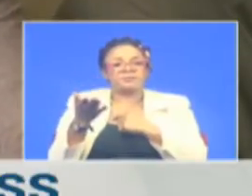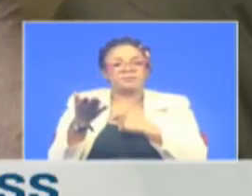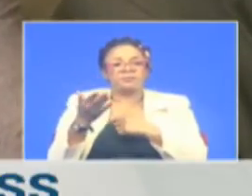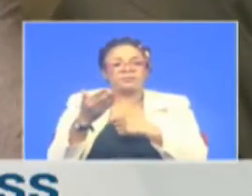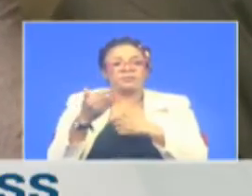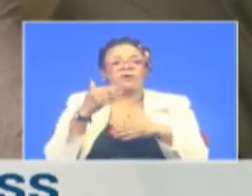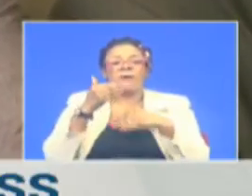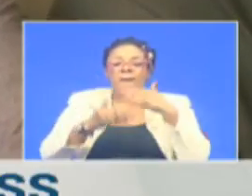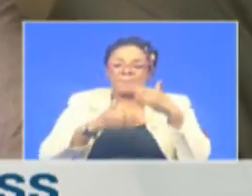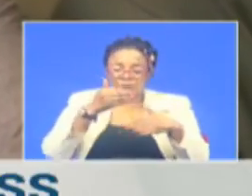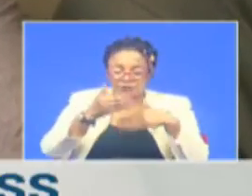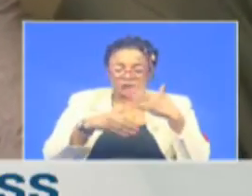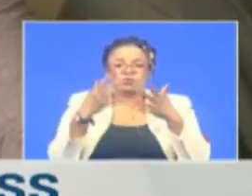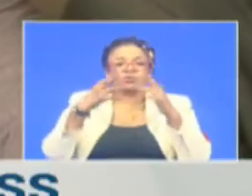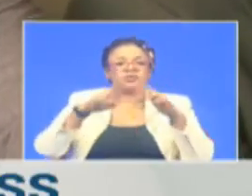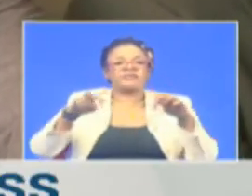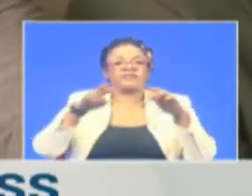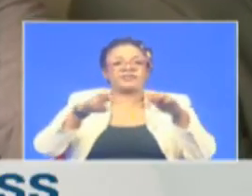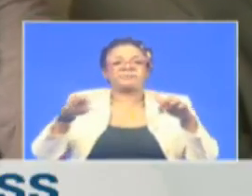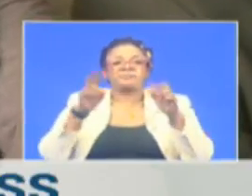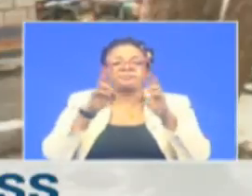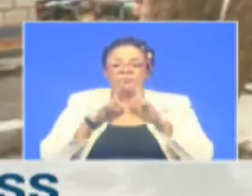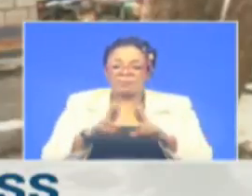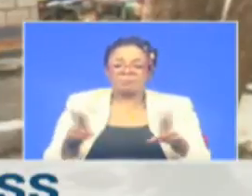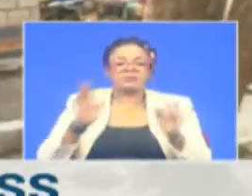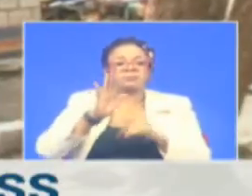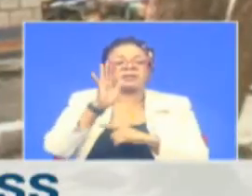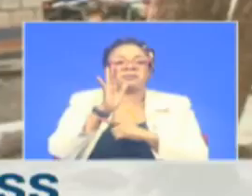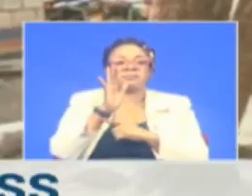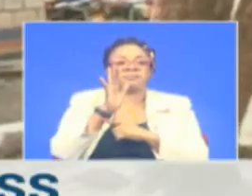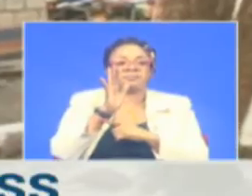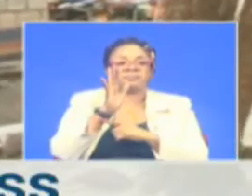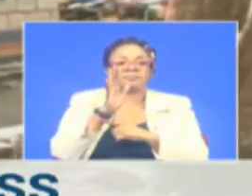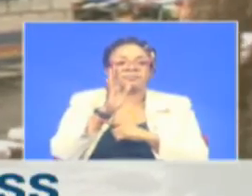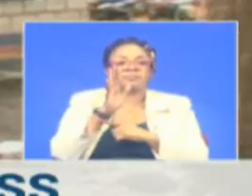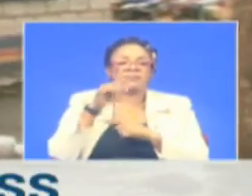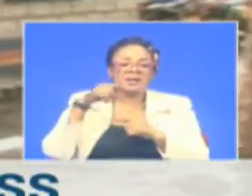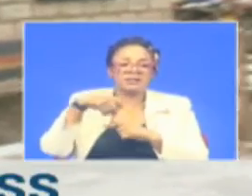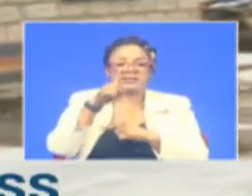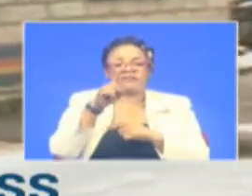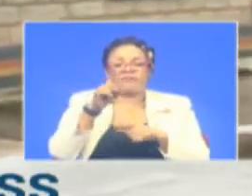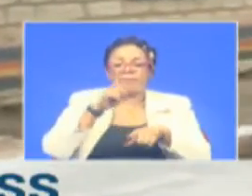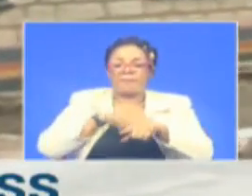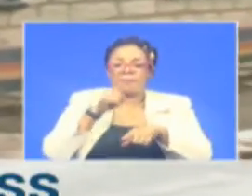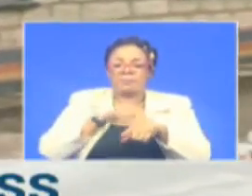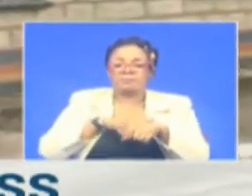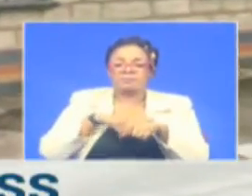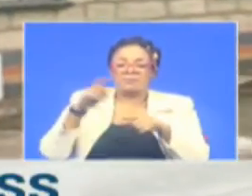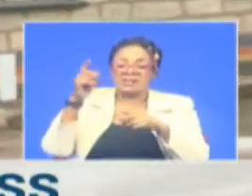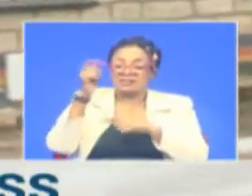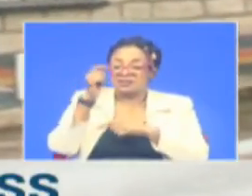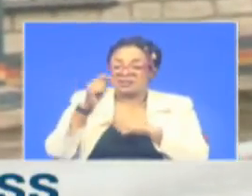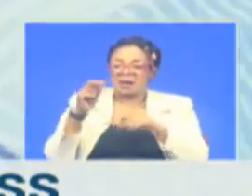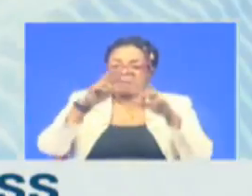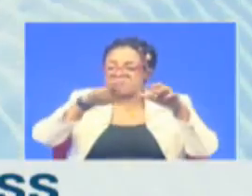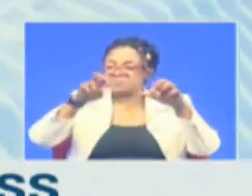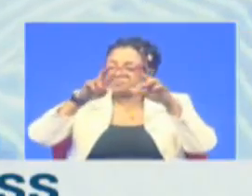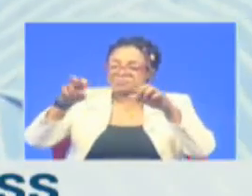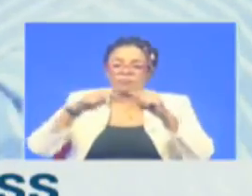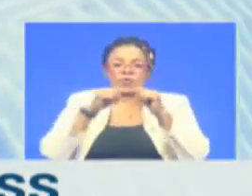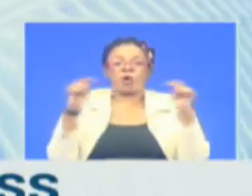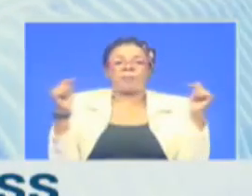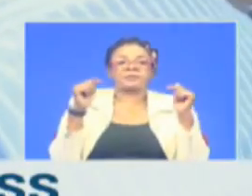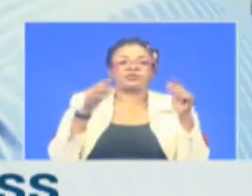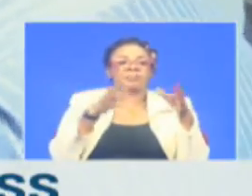ya msingi ya kutafuta amani yao. Lema's woes came after Tanzania began a crackdown on opposition parties. This